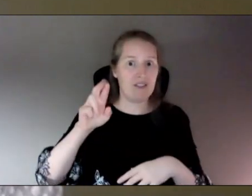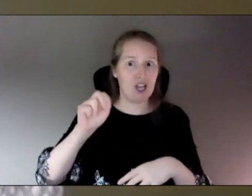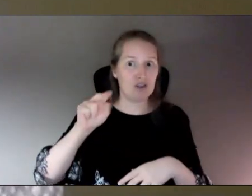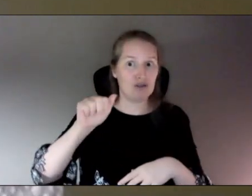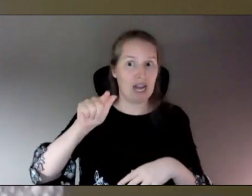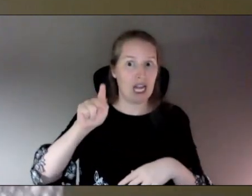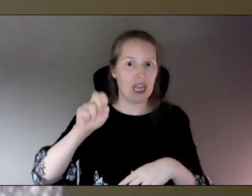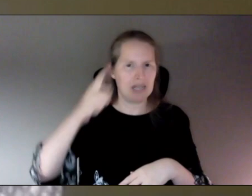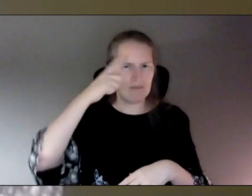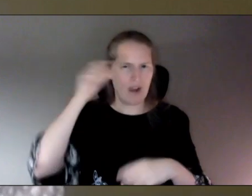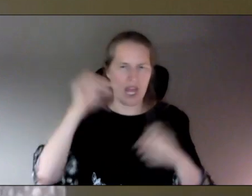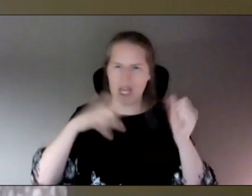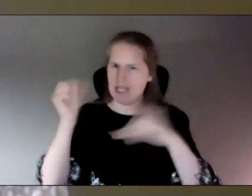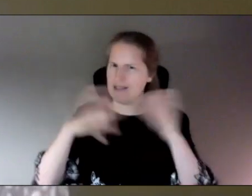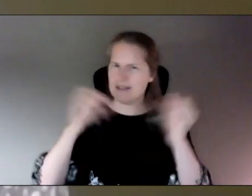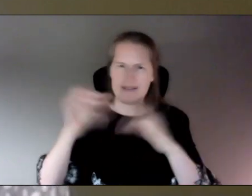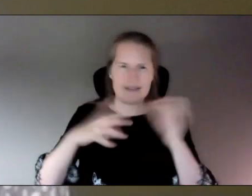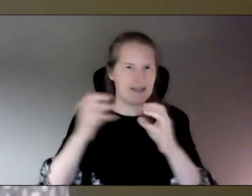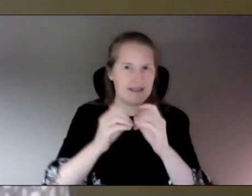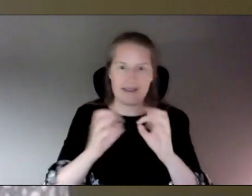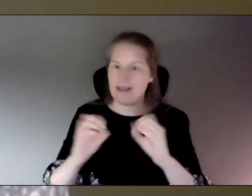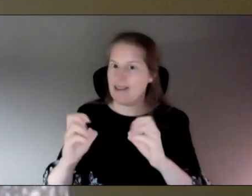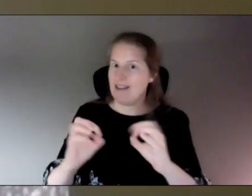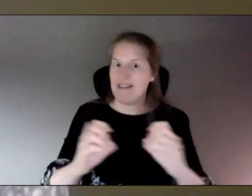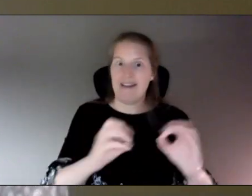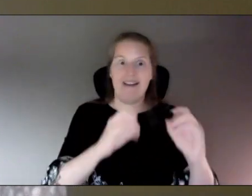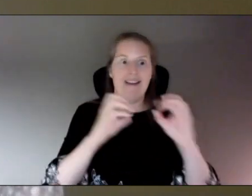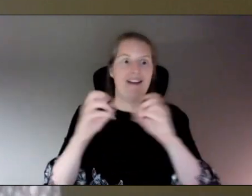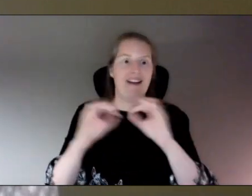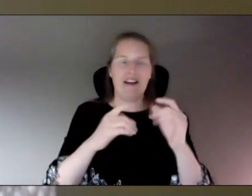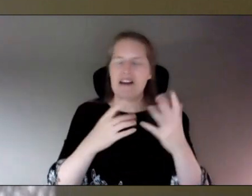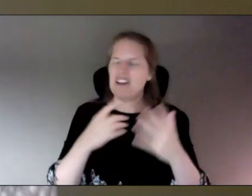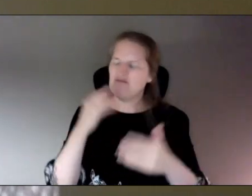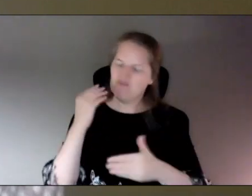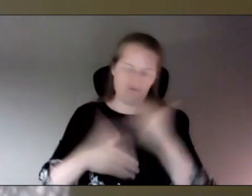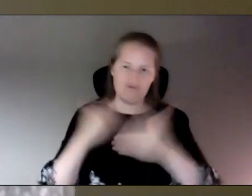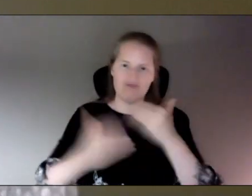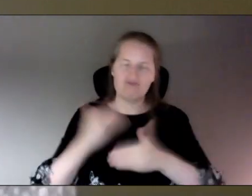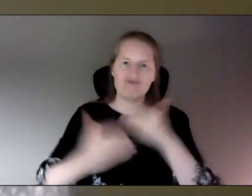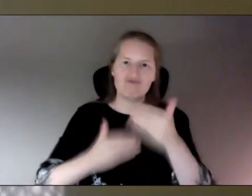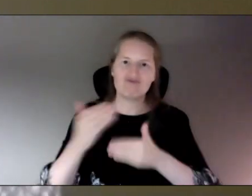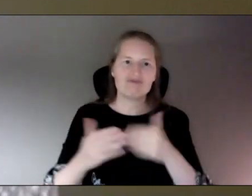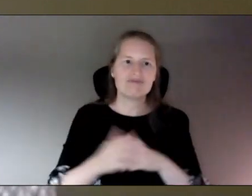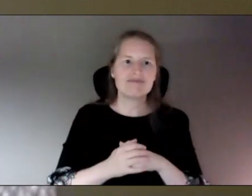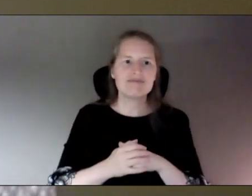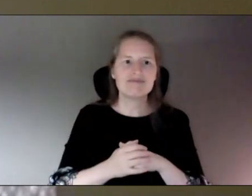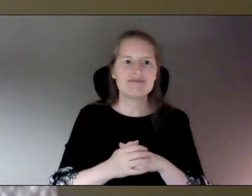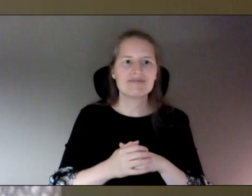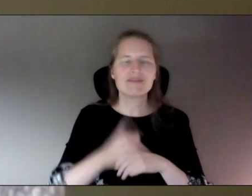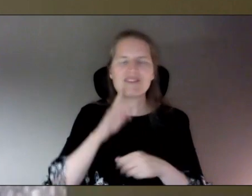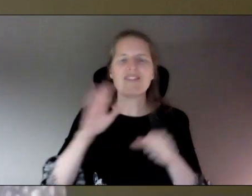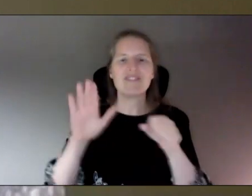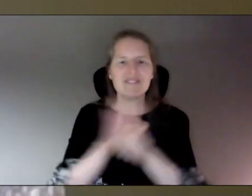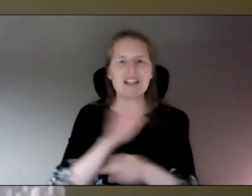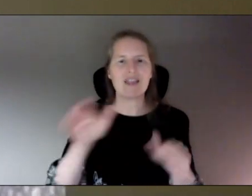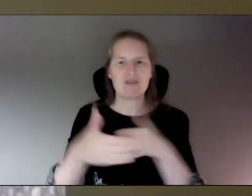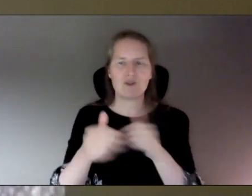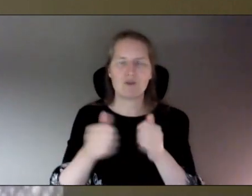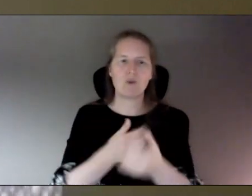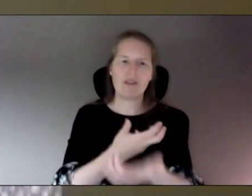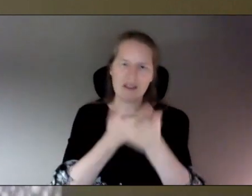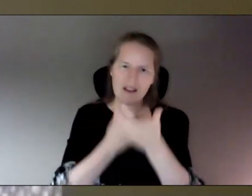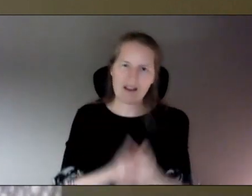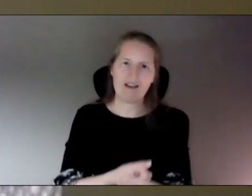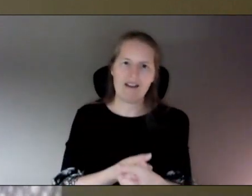sessions begin, and there's no looking back. Ryan filled the room with confidence, trust,